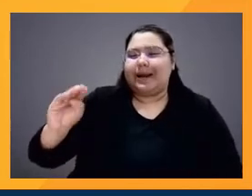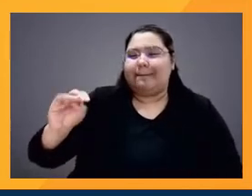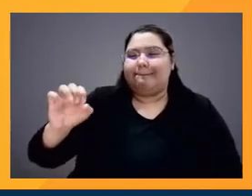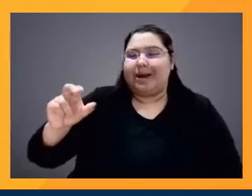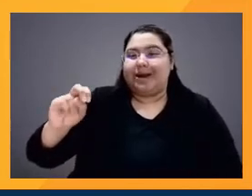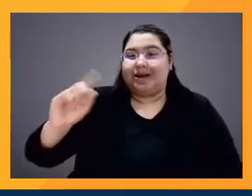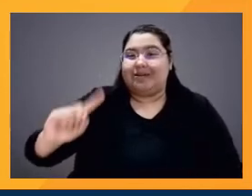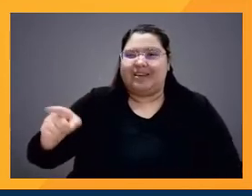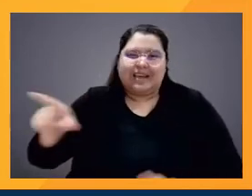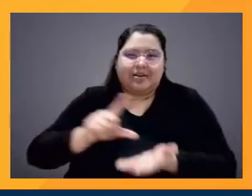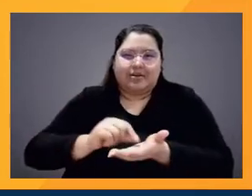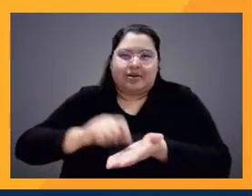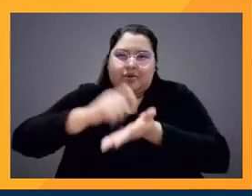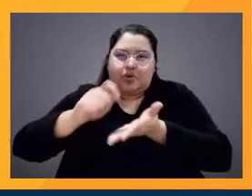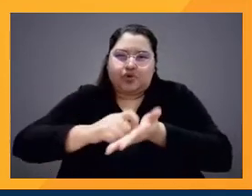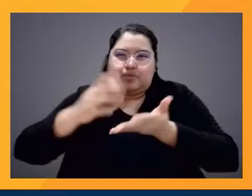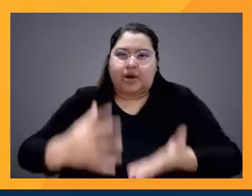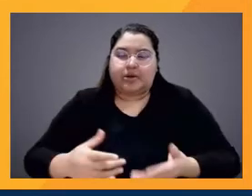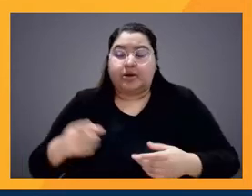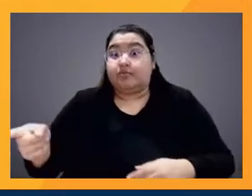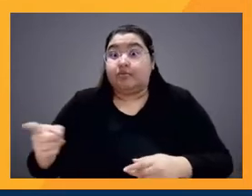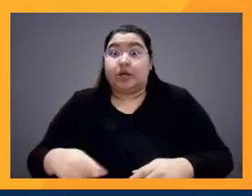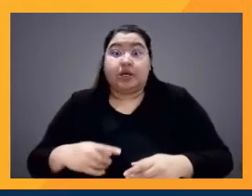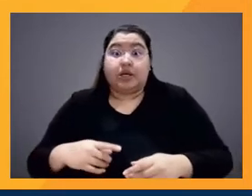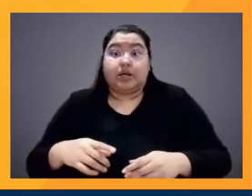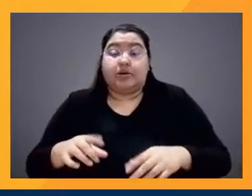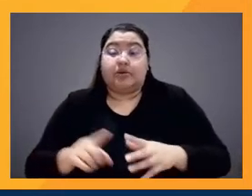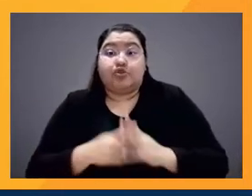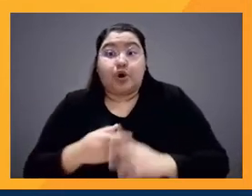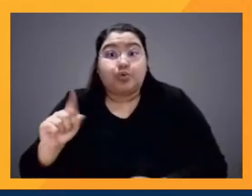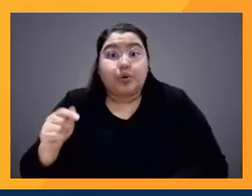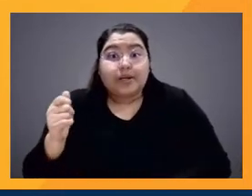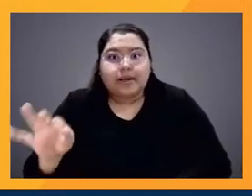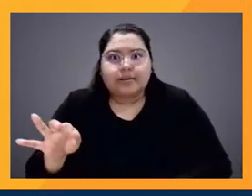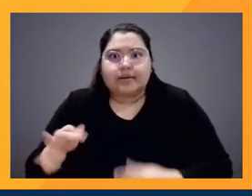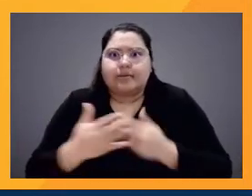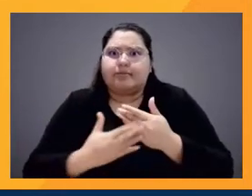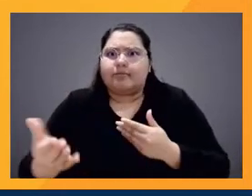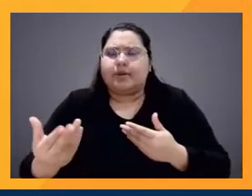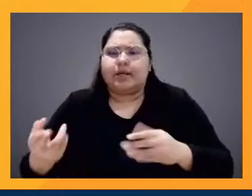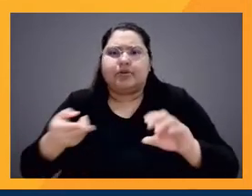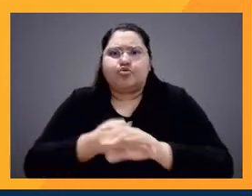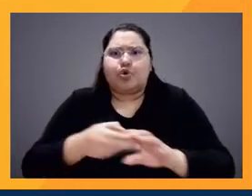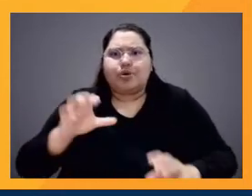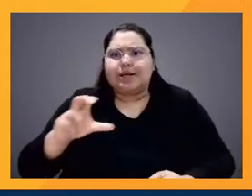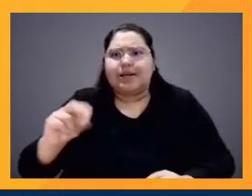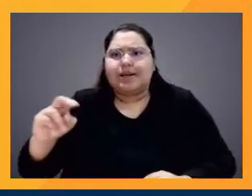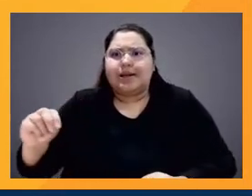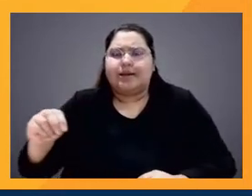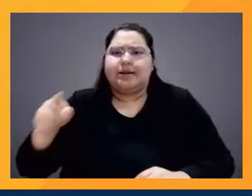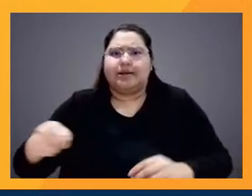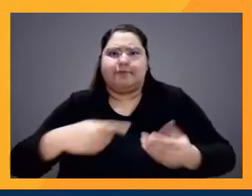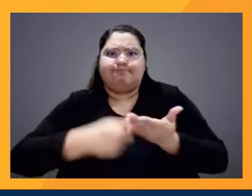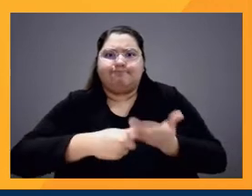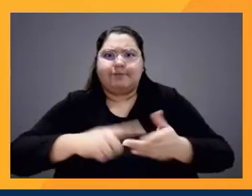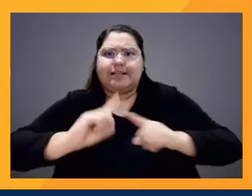lead CNN's coverage on numerous national and international stories. Please welcome our opening